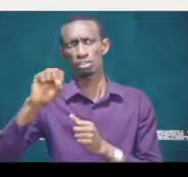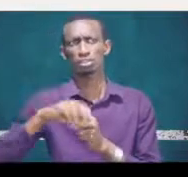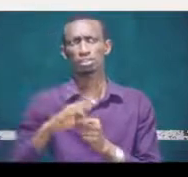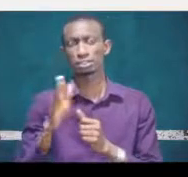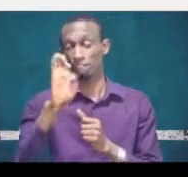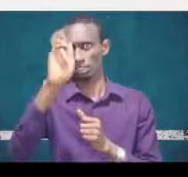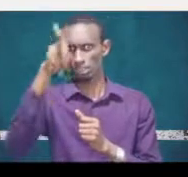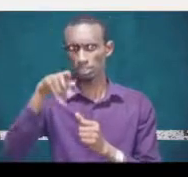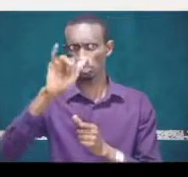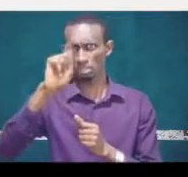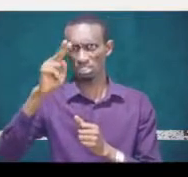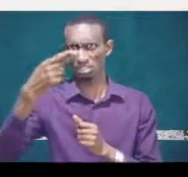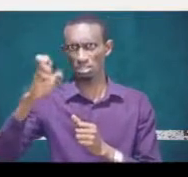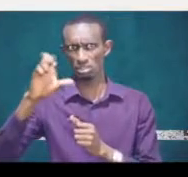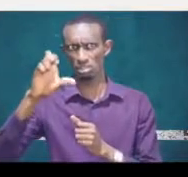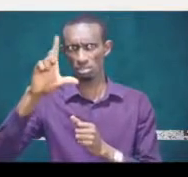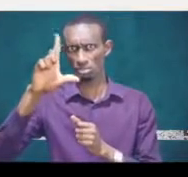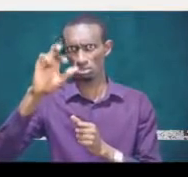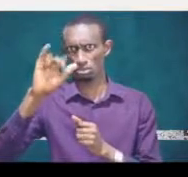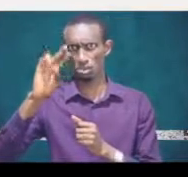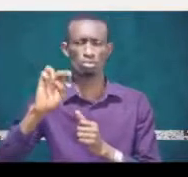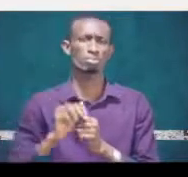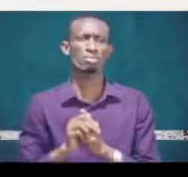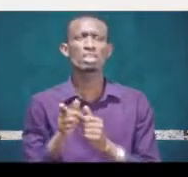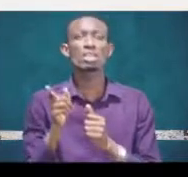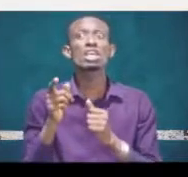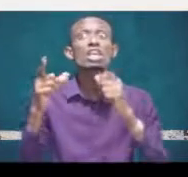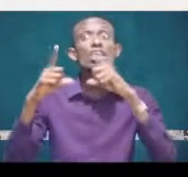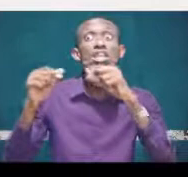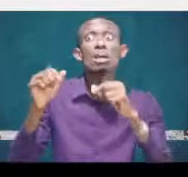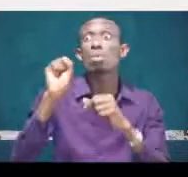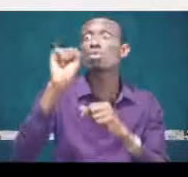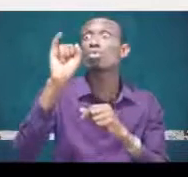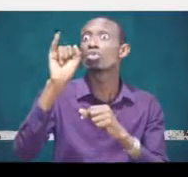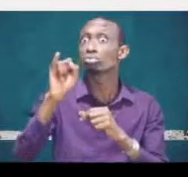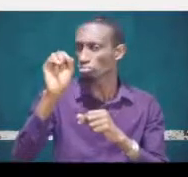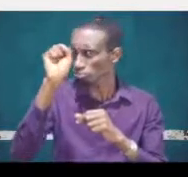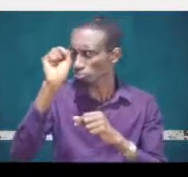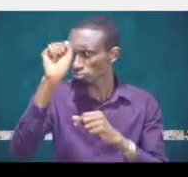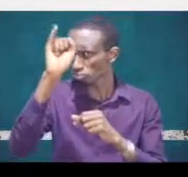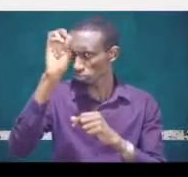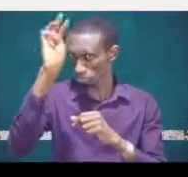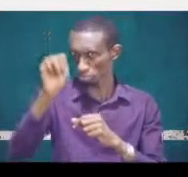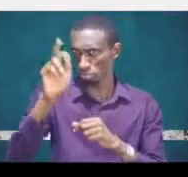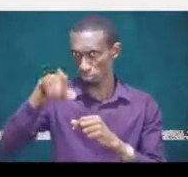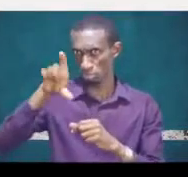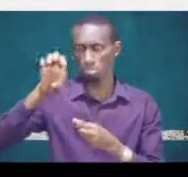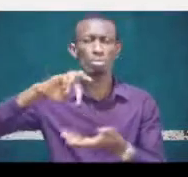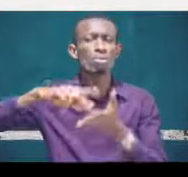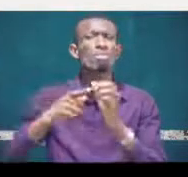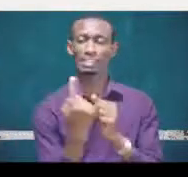single layer. If there is word squamous, that means cells are thin. That